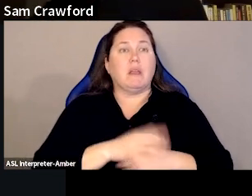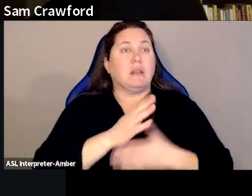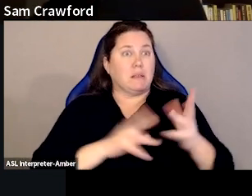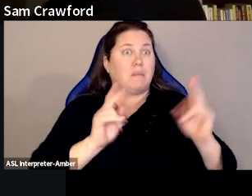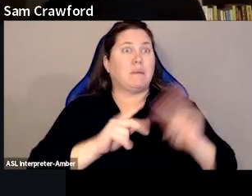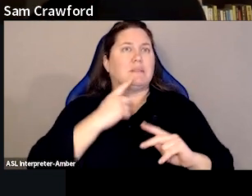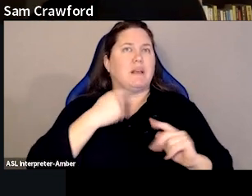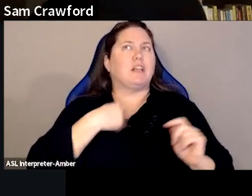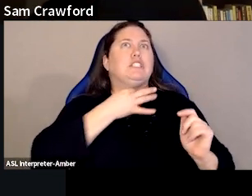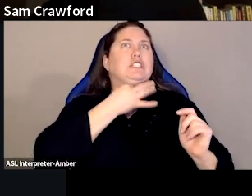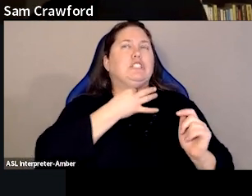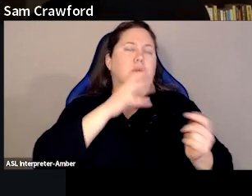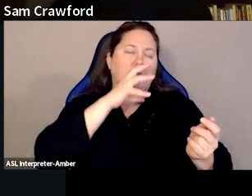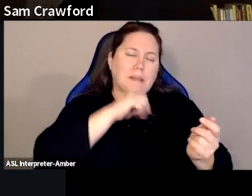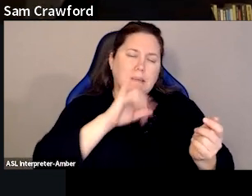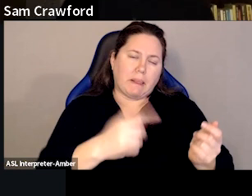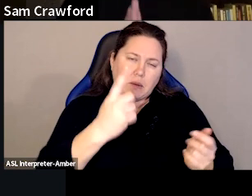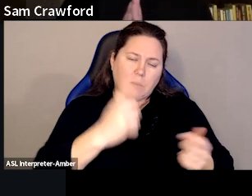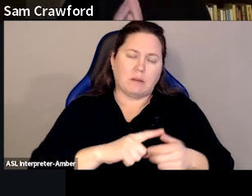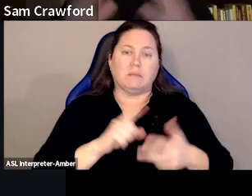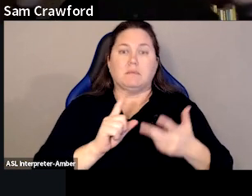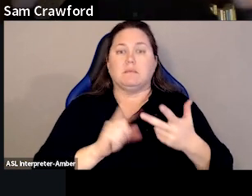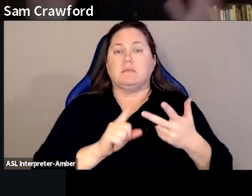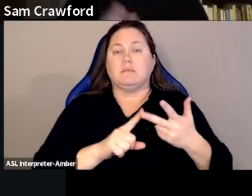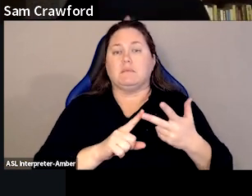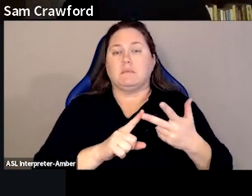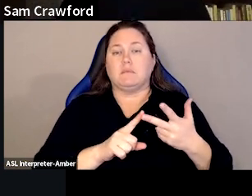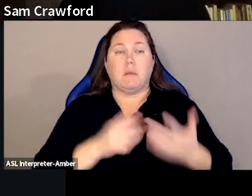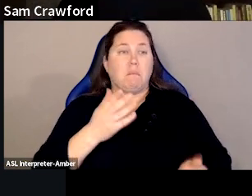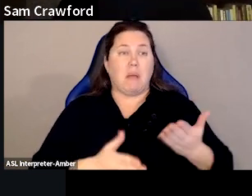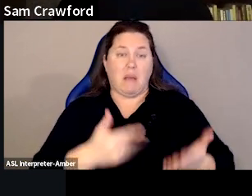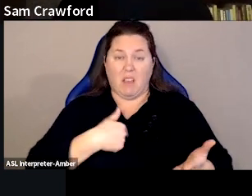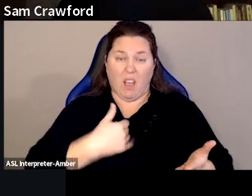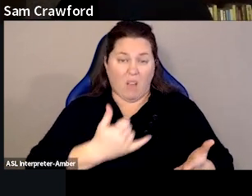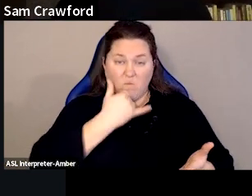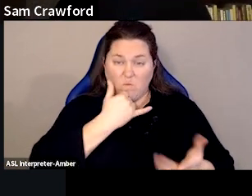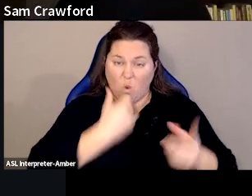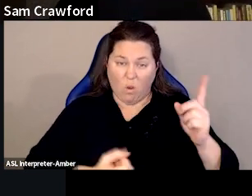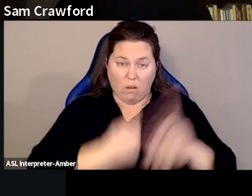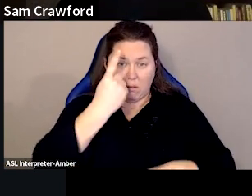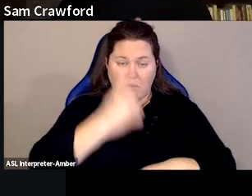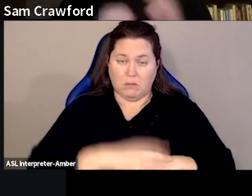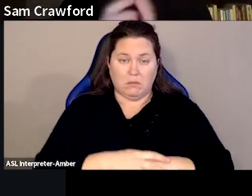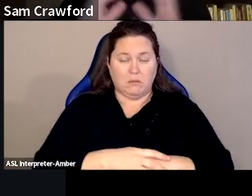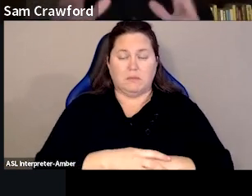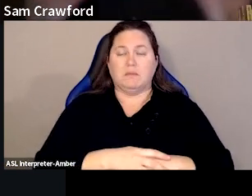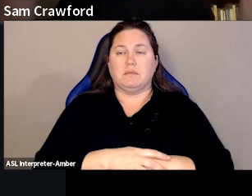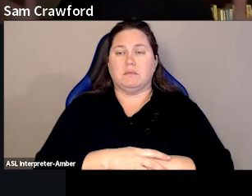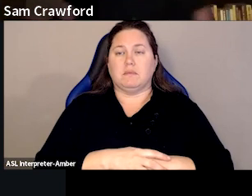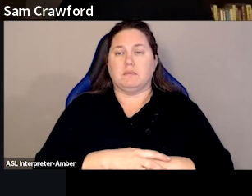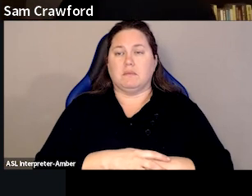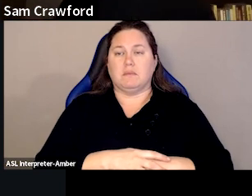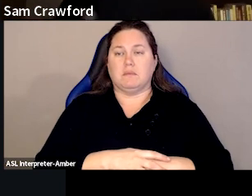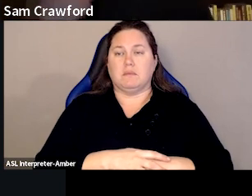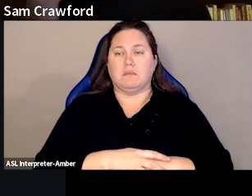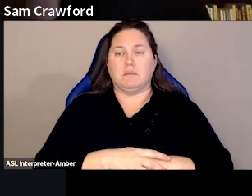so I'm guessing that is one. Or maybe I'm completely wrong, I'm completely off the mark, and it's a completely